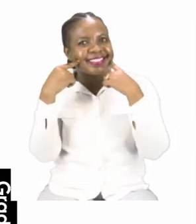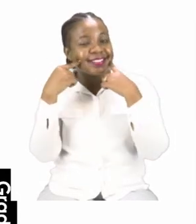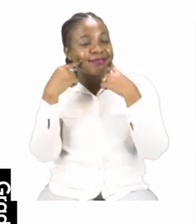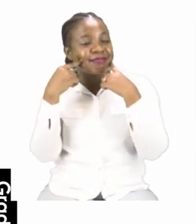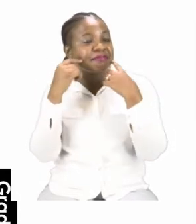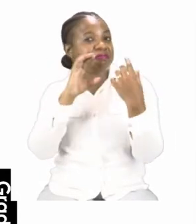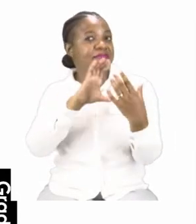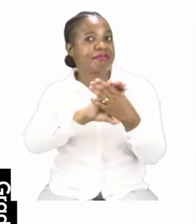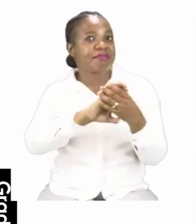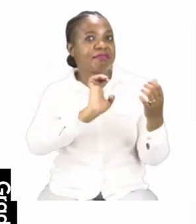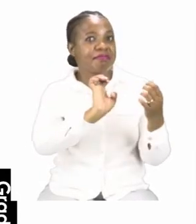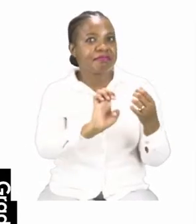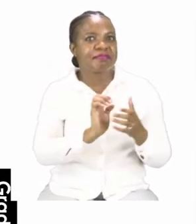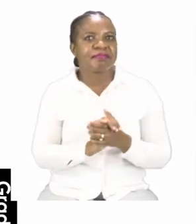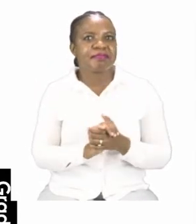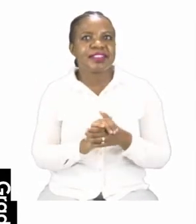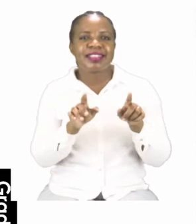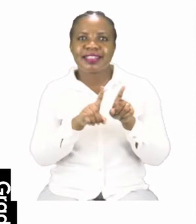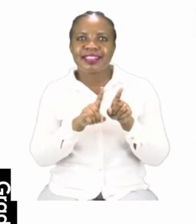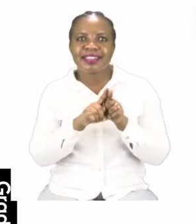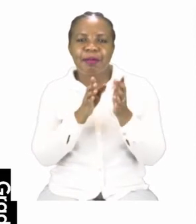and clap, clap, clap.